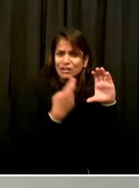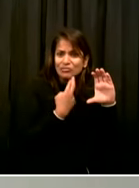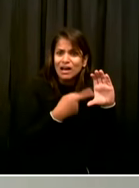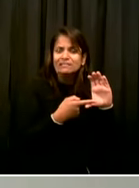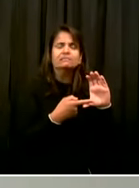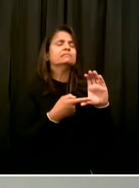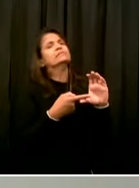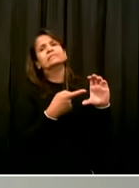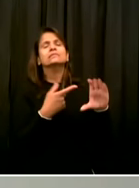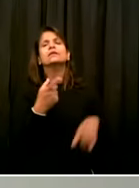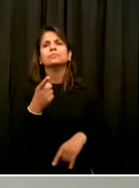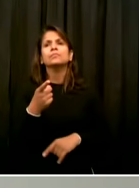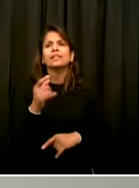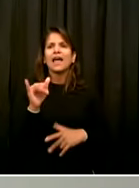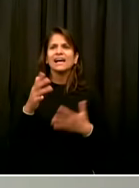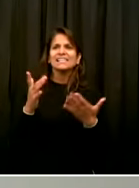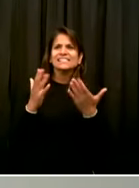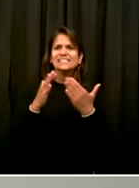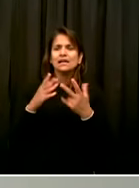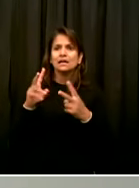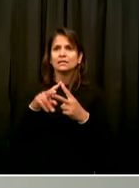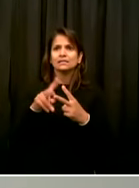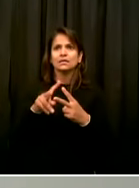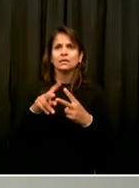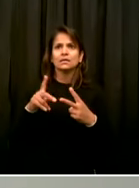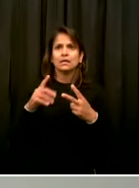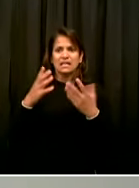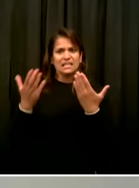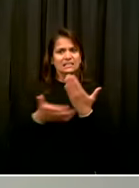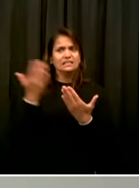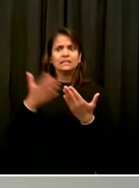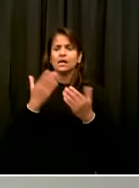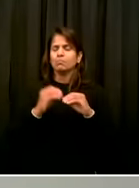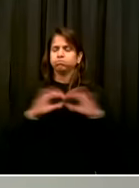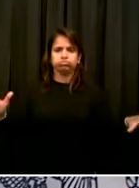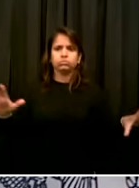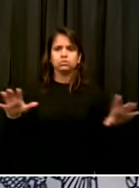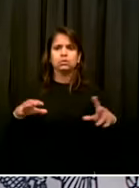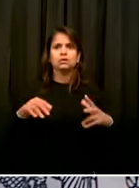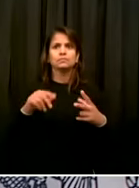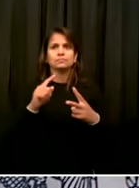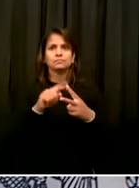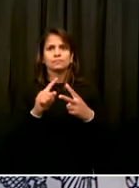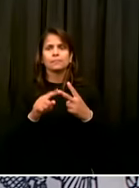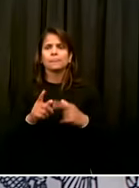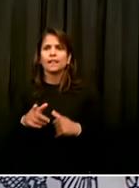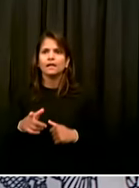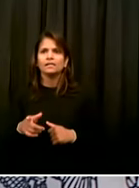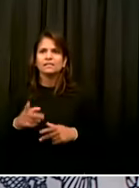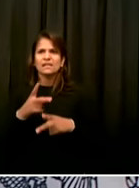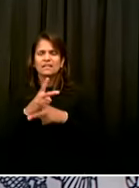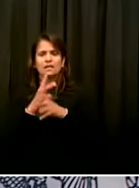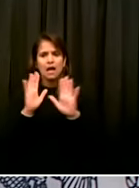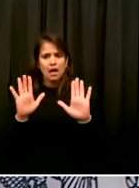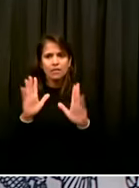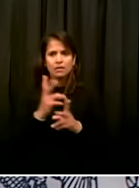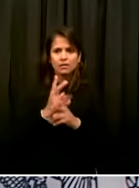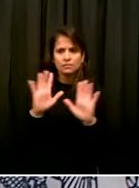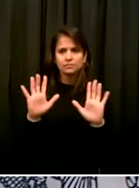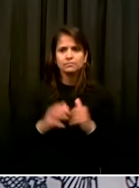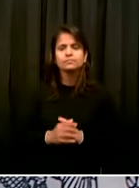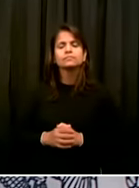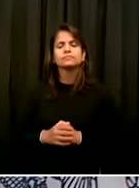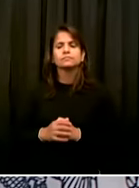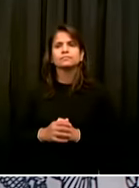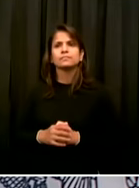the stability of case counts that we have right now. Go ahead, Marcia. Mr. Mayor, my second question has to